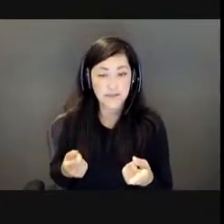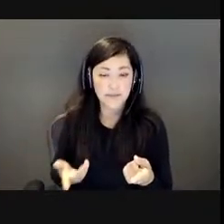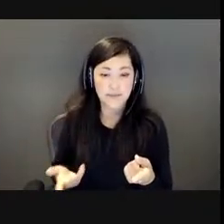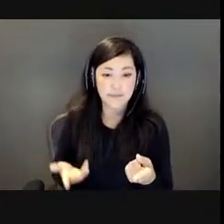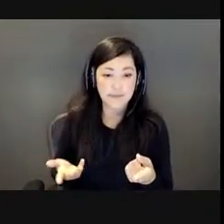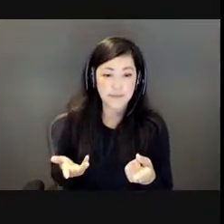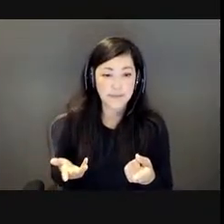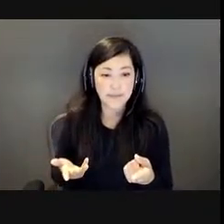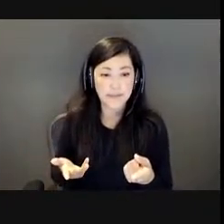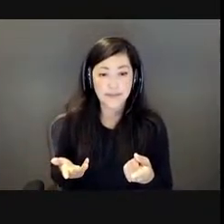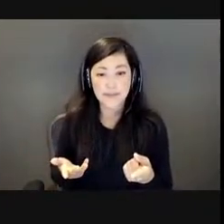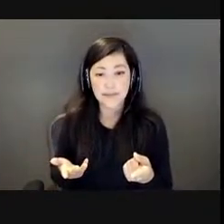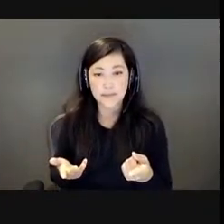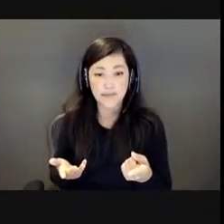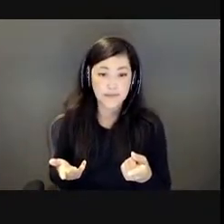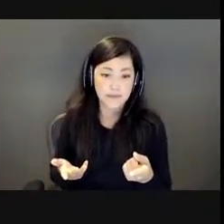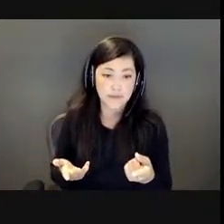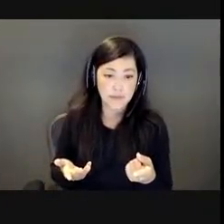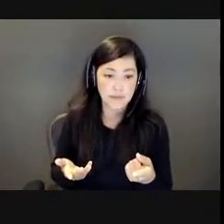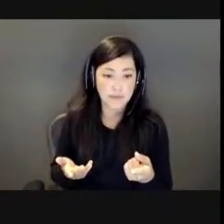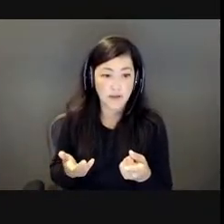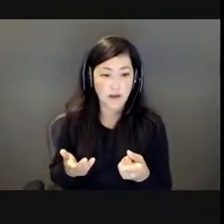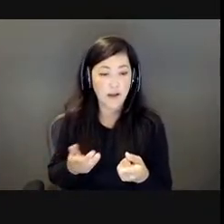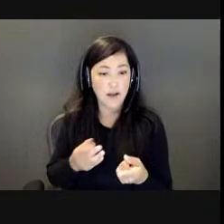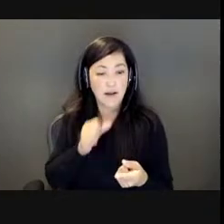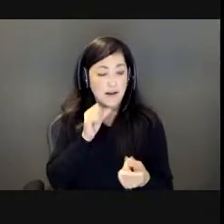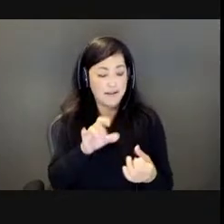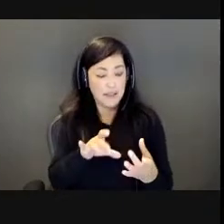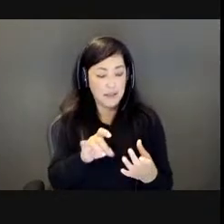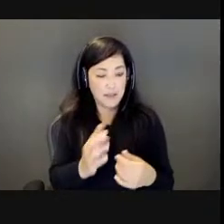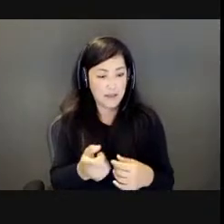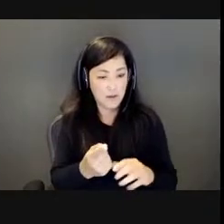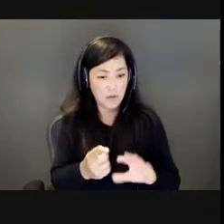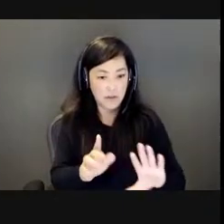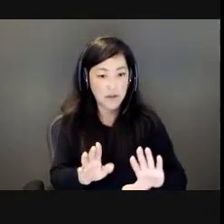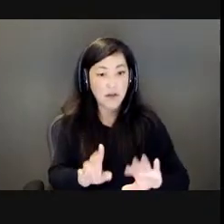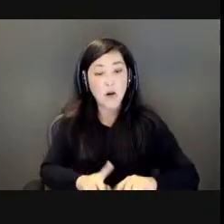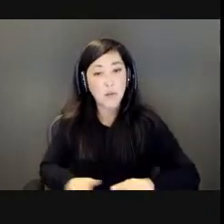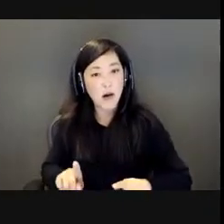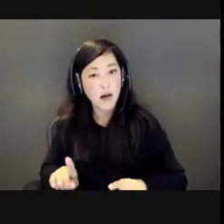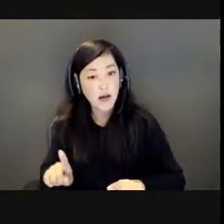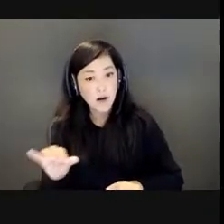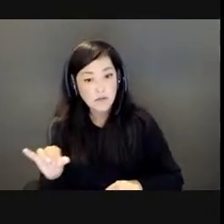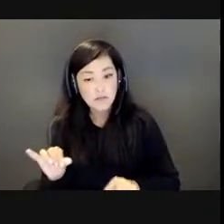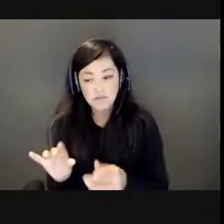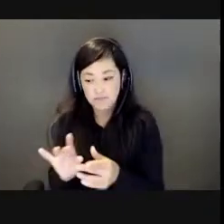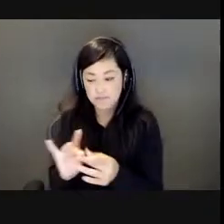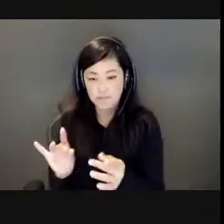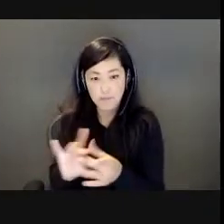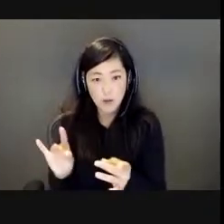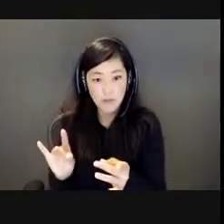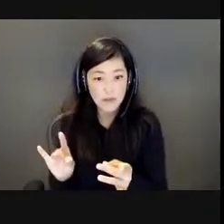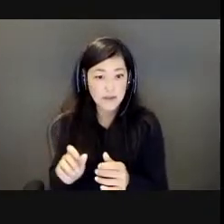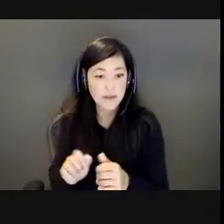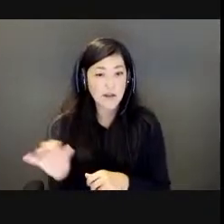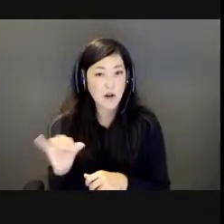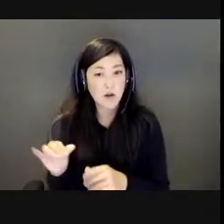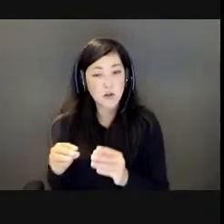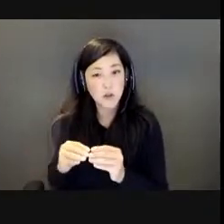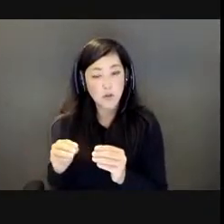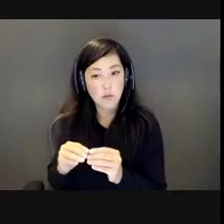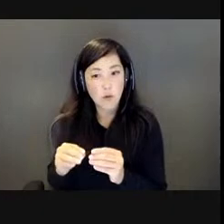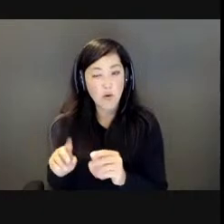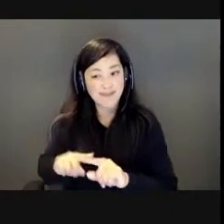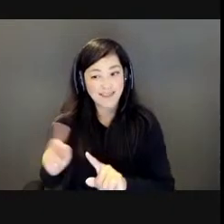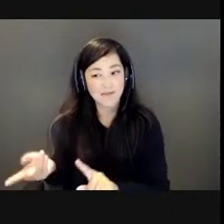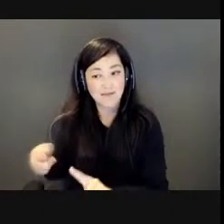about questions and changes, but also just kind of comments about philosophical approaches to accessibility